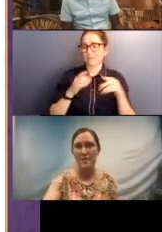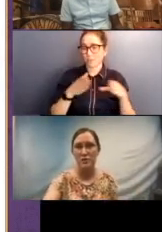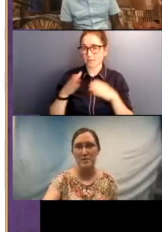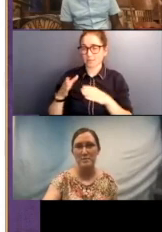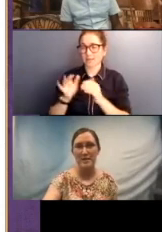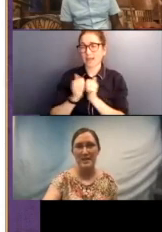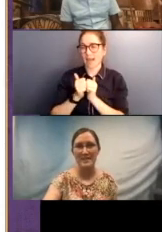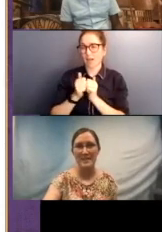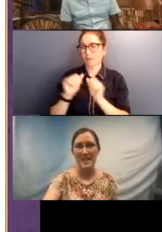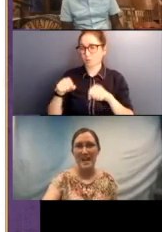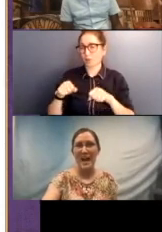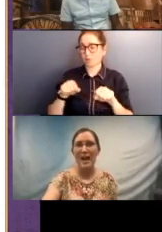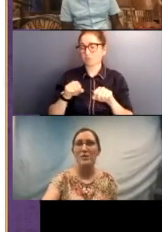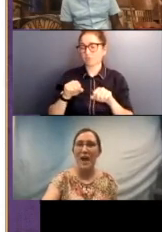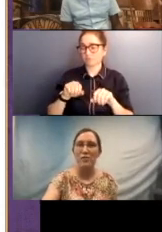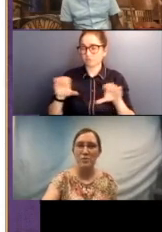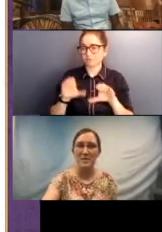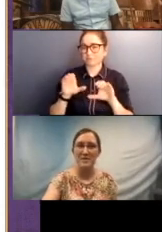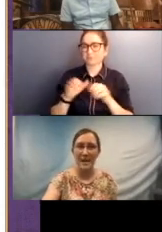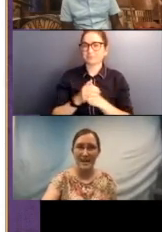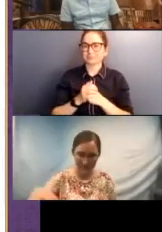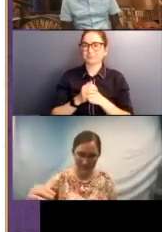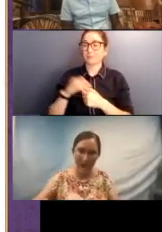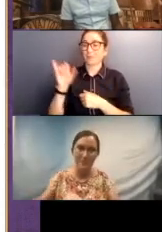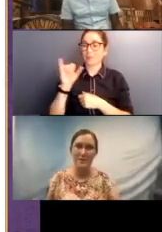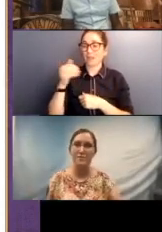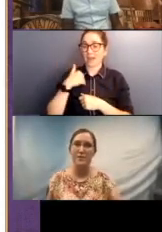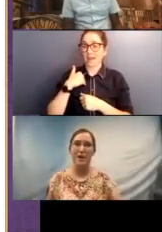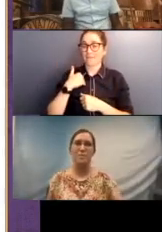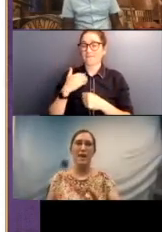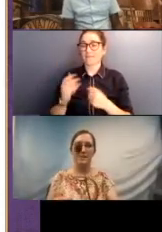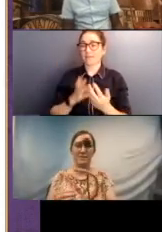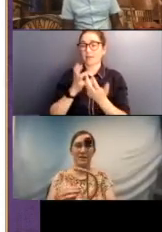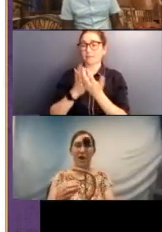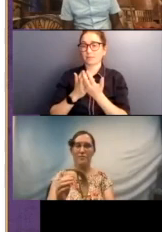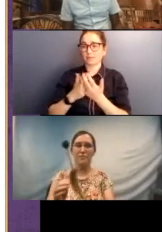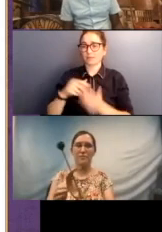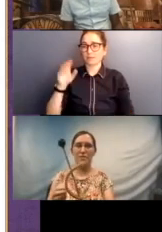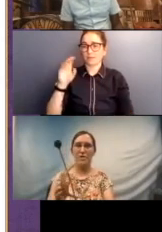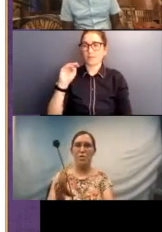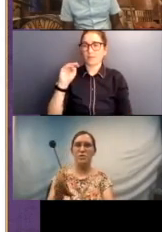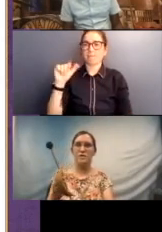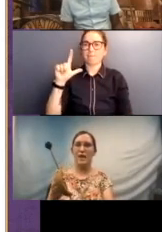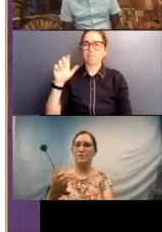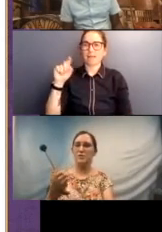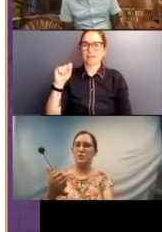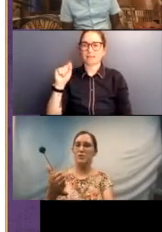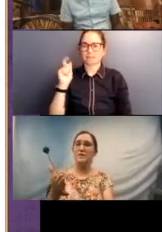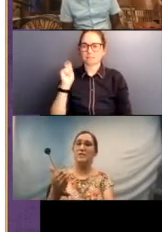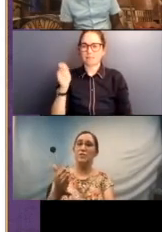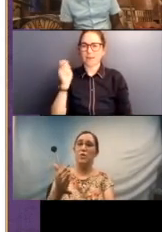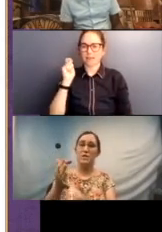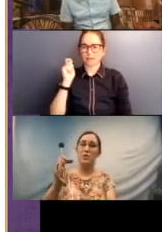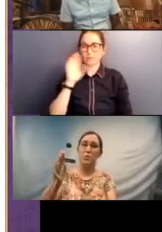the instrument is played. I also have with me tonight an adaptive mallet cuff, which allows a student who